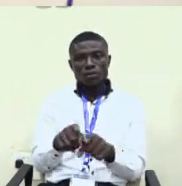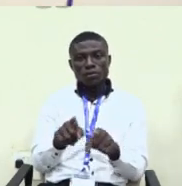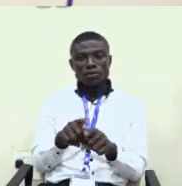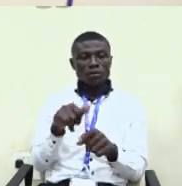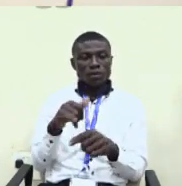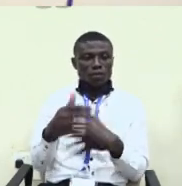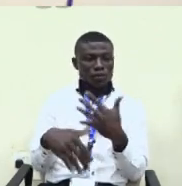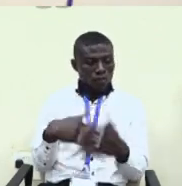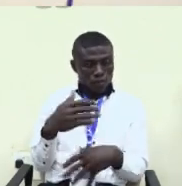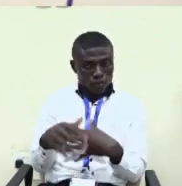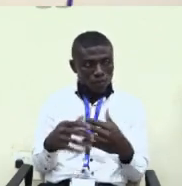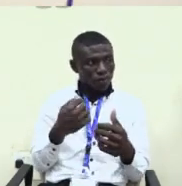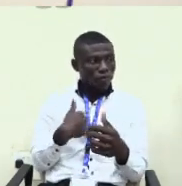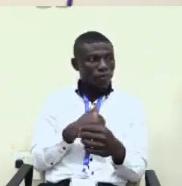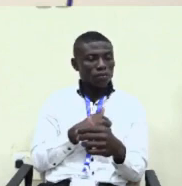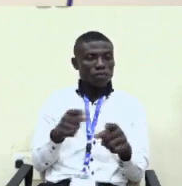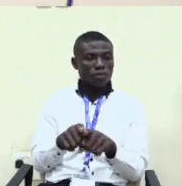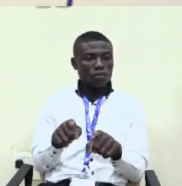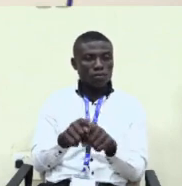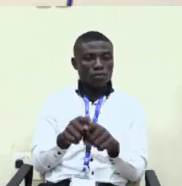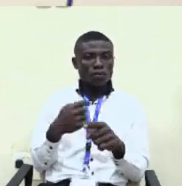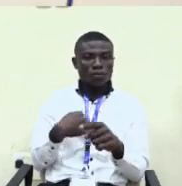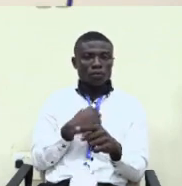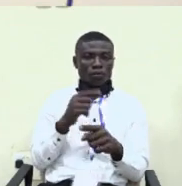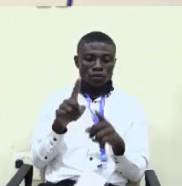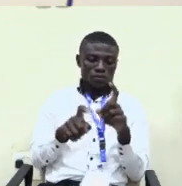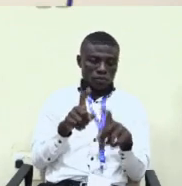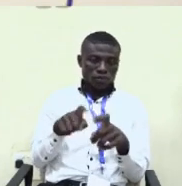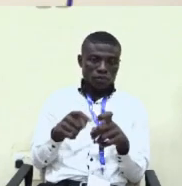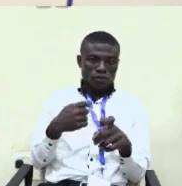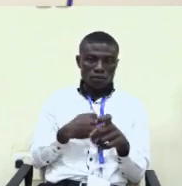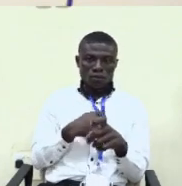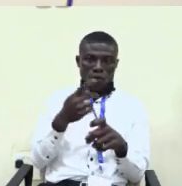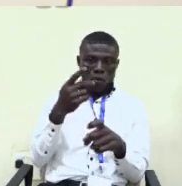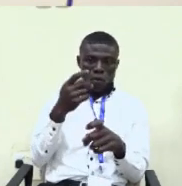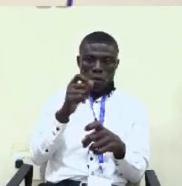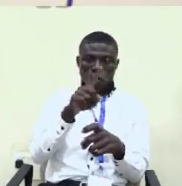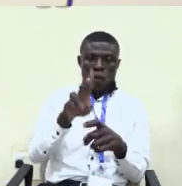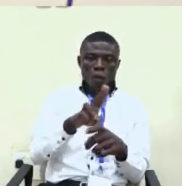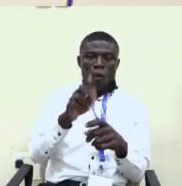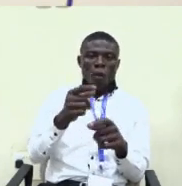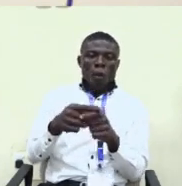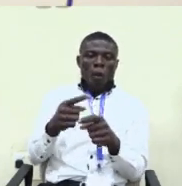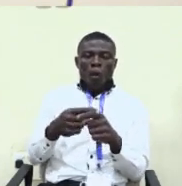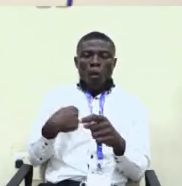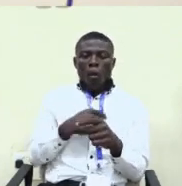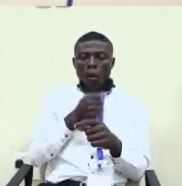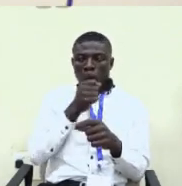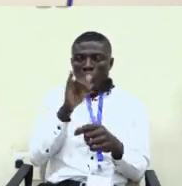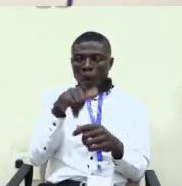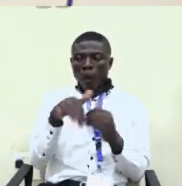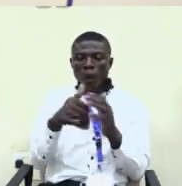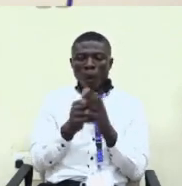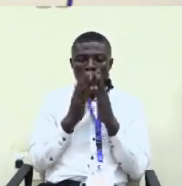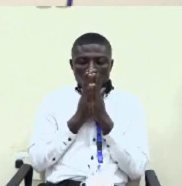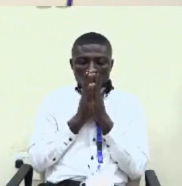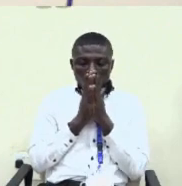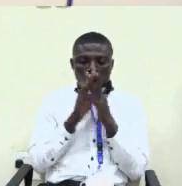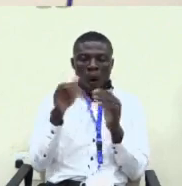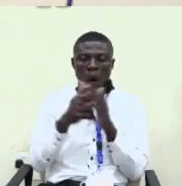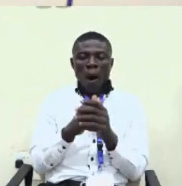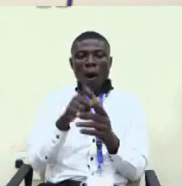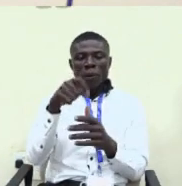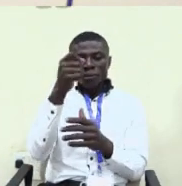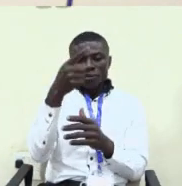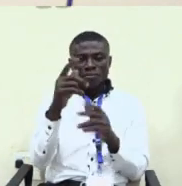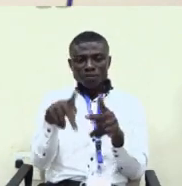this process, we also pre-tested the terminologies to make sure that this really resonates well